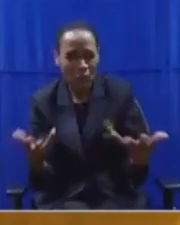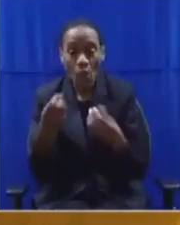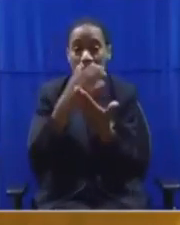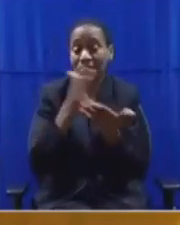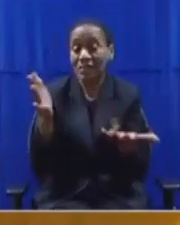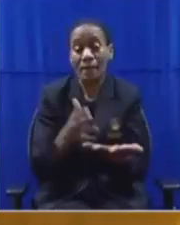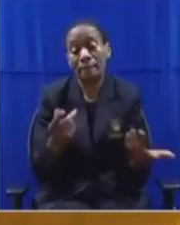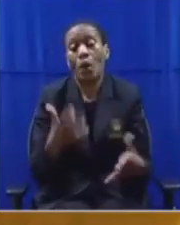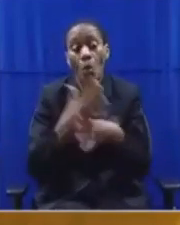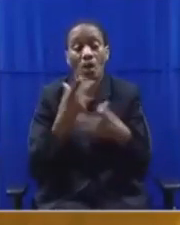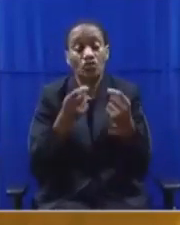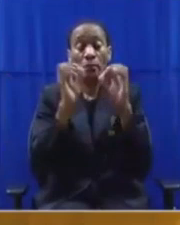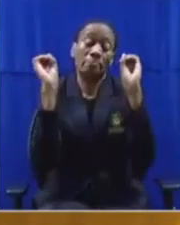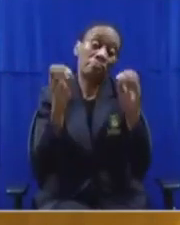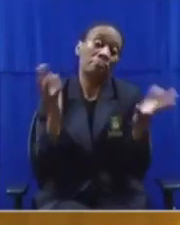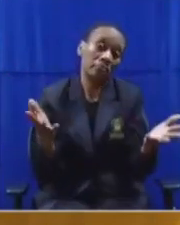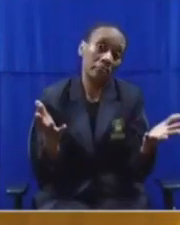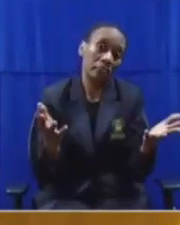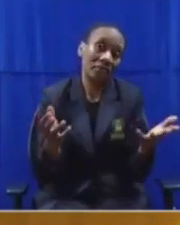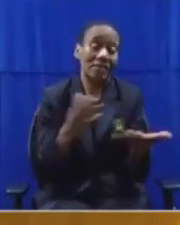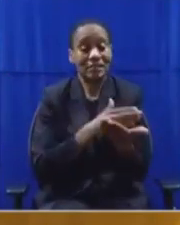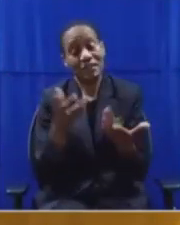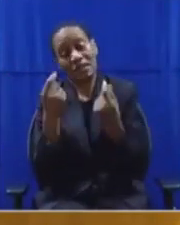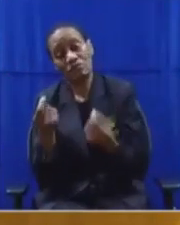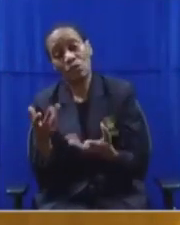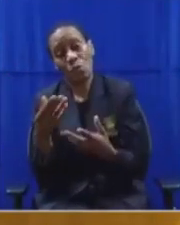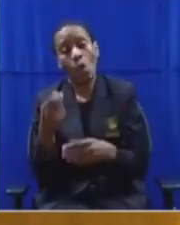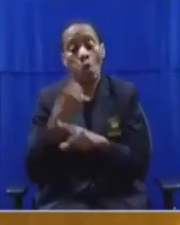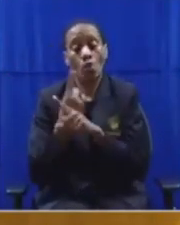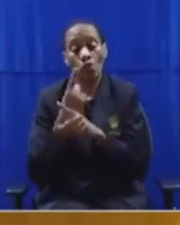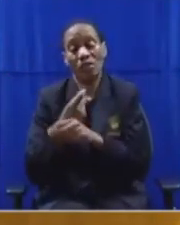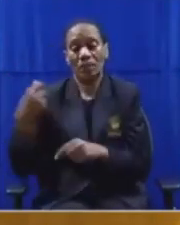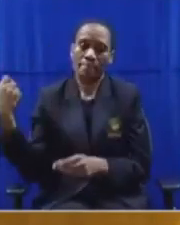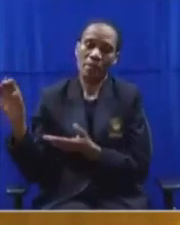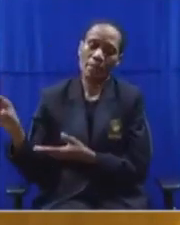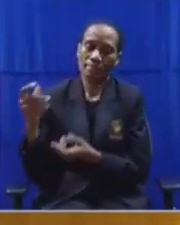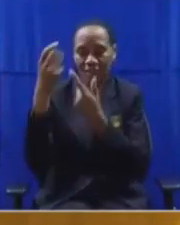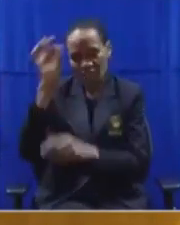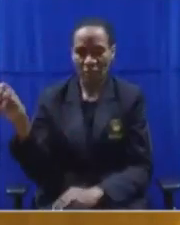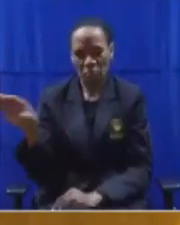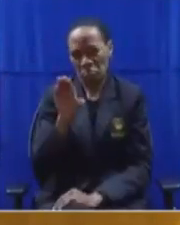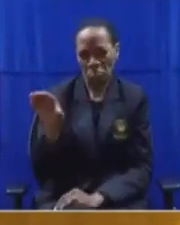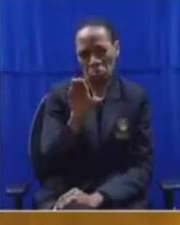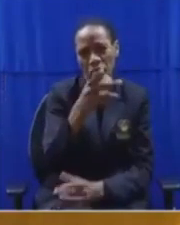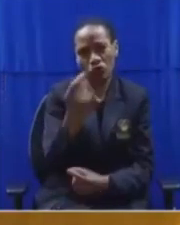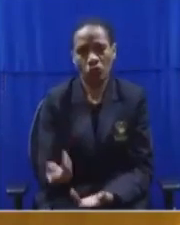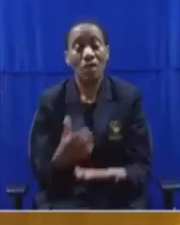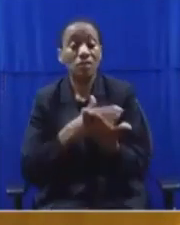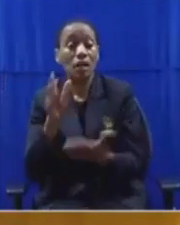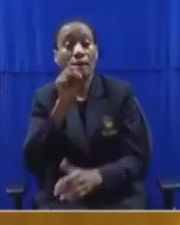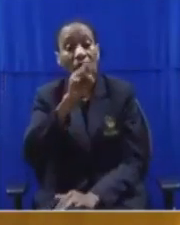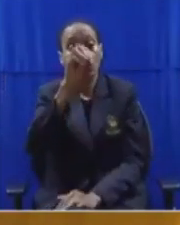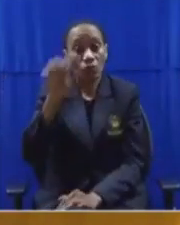serve no purpose whatsoever other than the lining of the pockets of the connected few. Many of the hundreds of state-owned entities